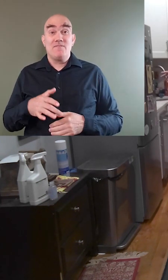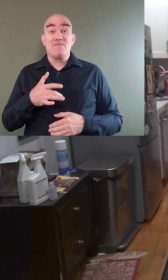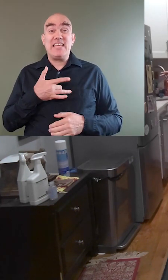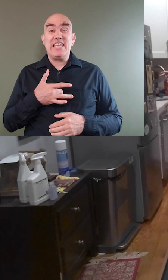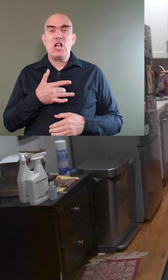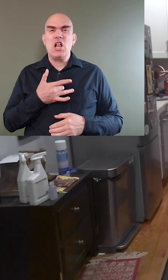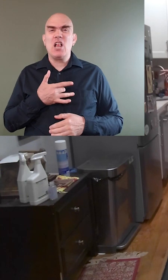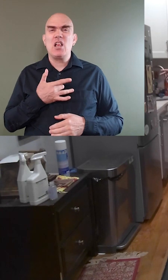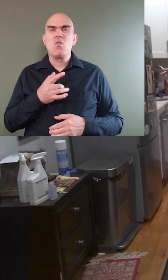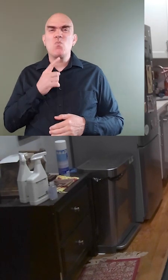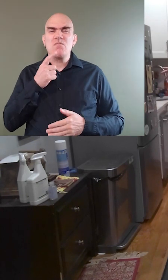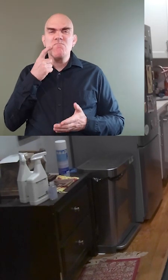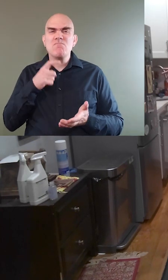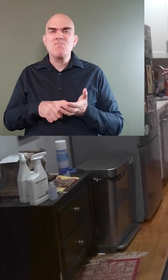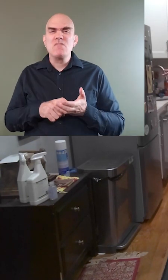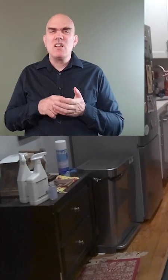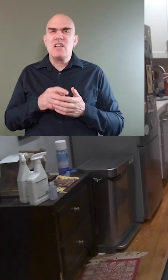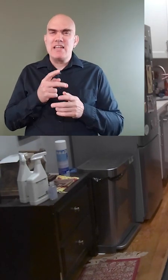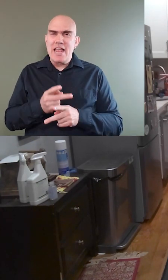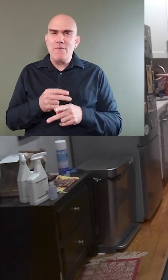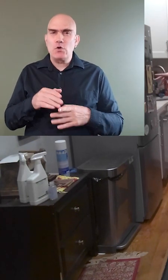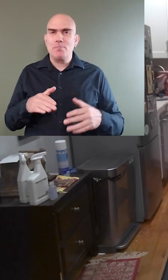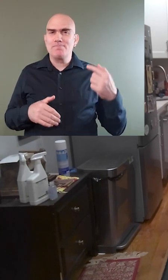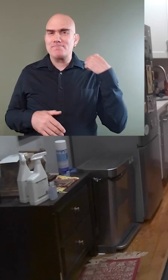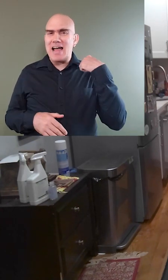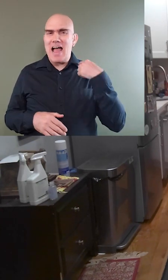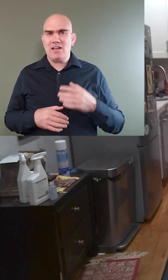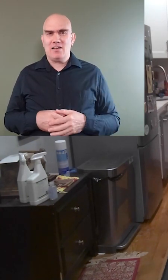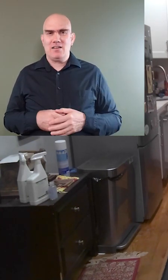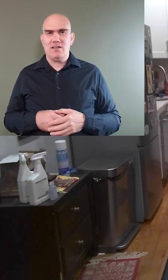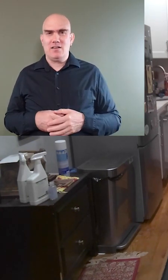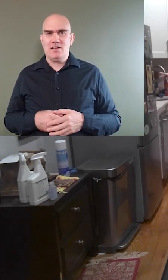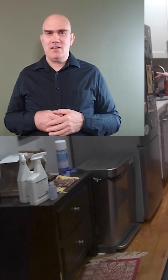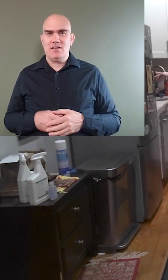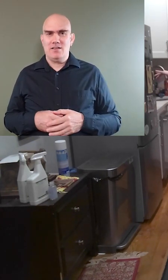Feel and sense really carefully in your back.